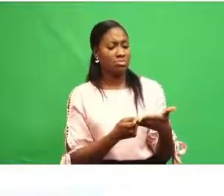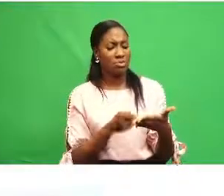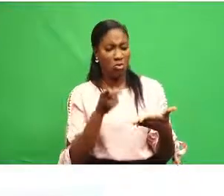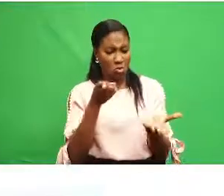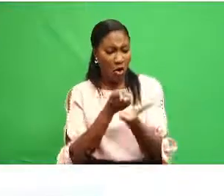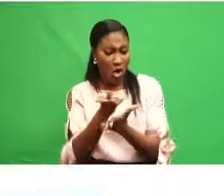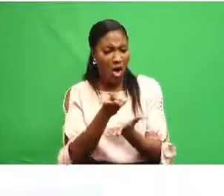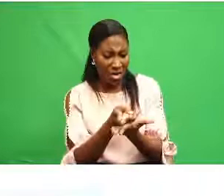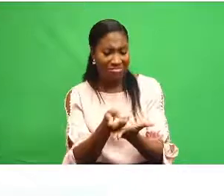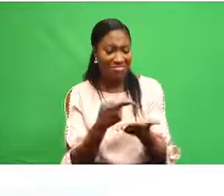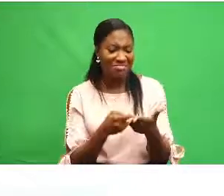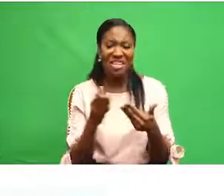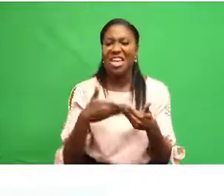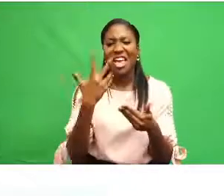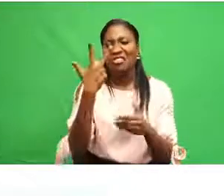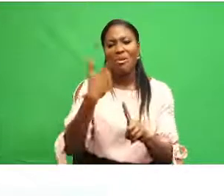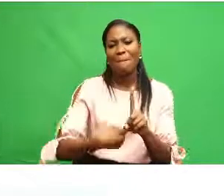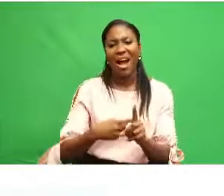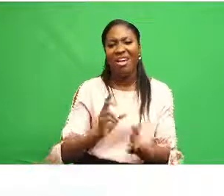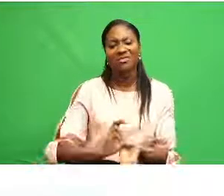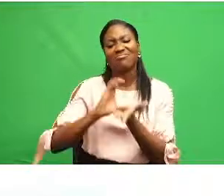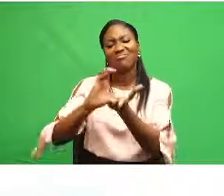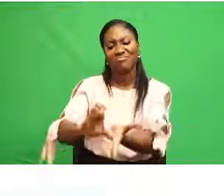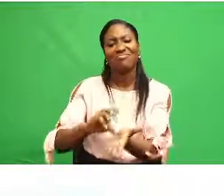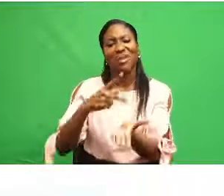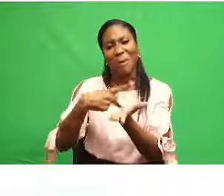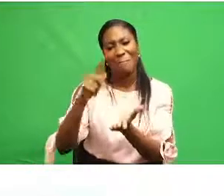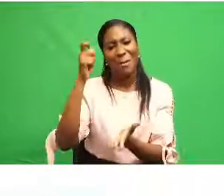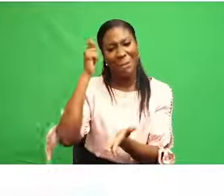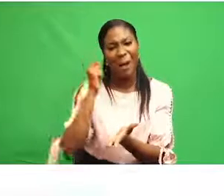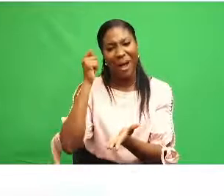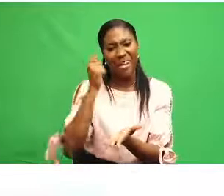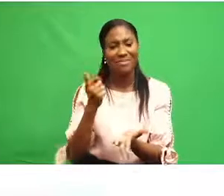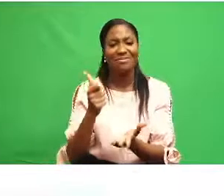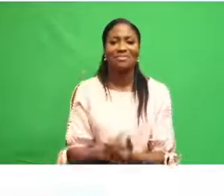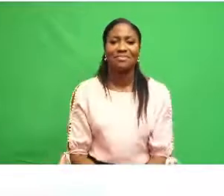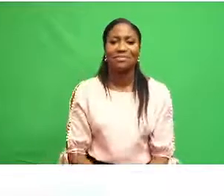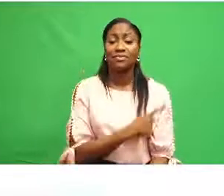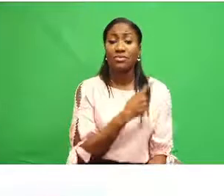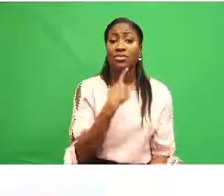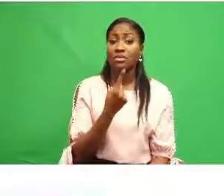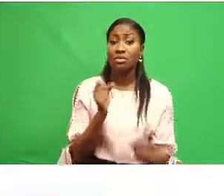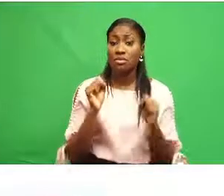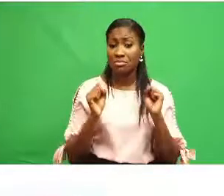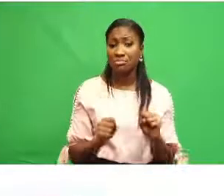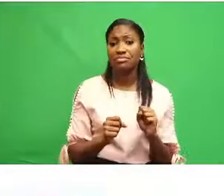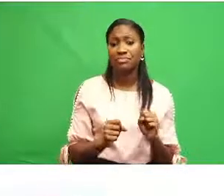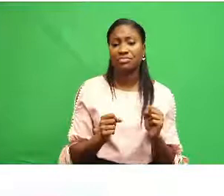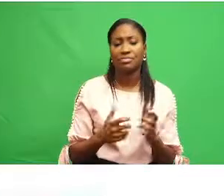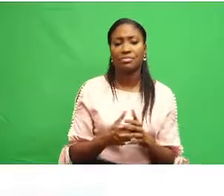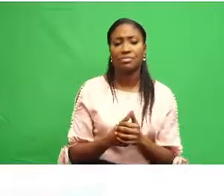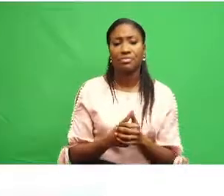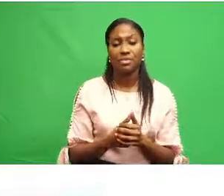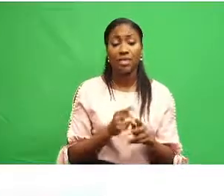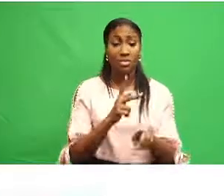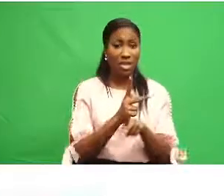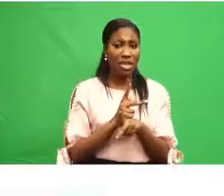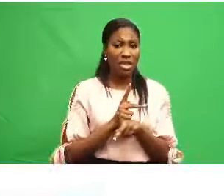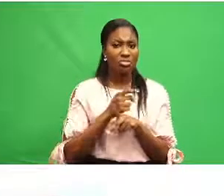And 3 months is not Right. bad at all to process and to be able to access your funding. Right. But be